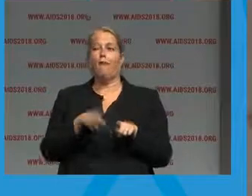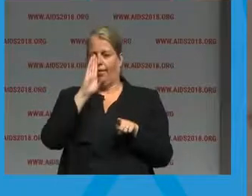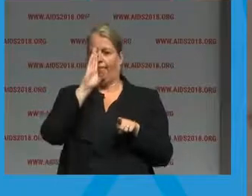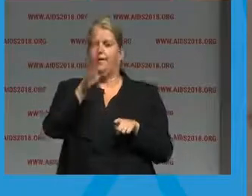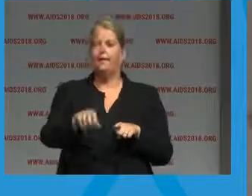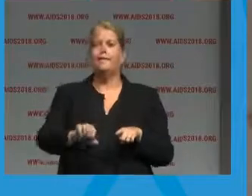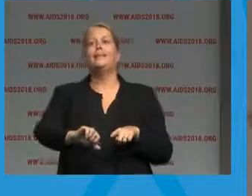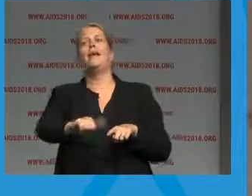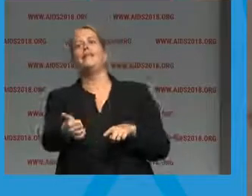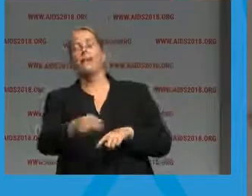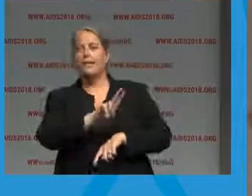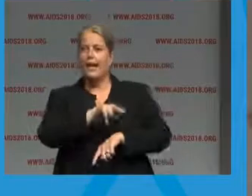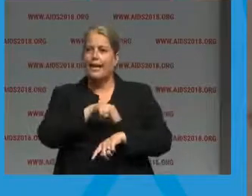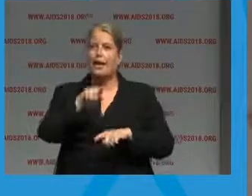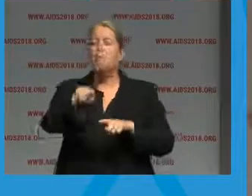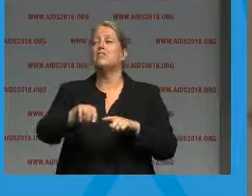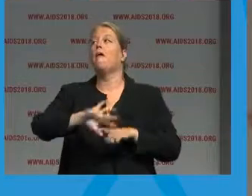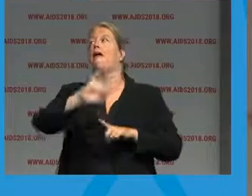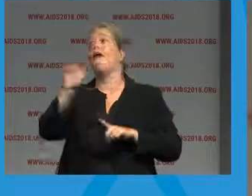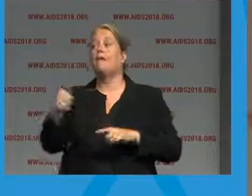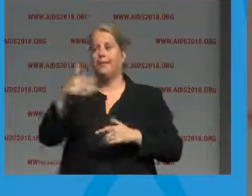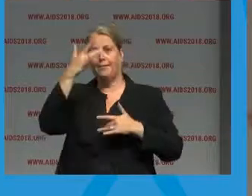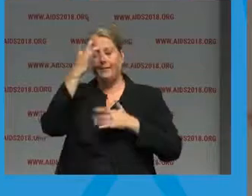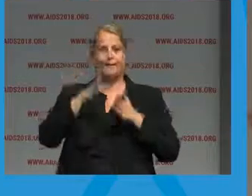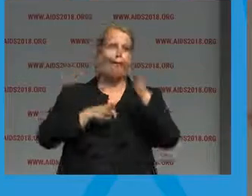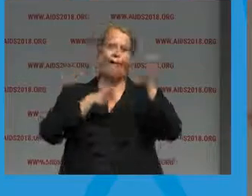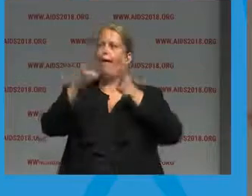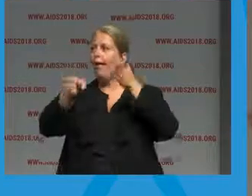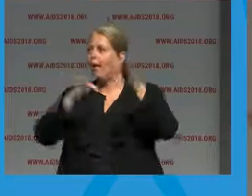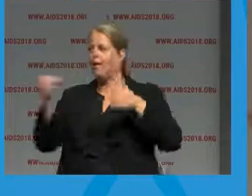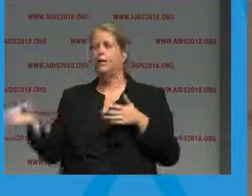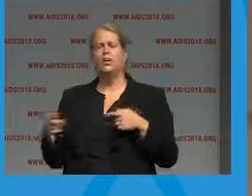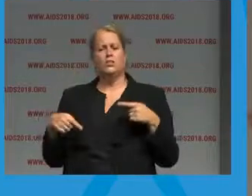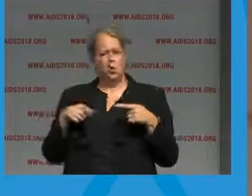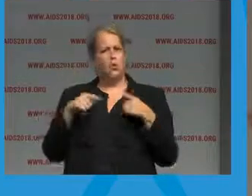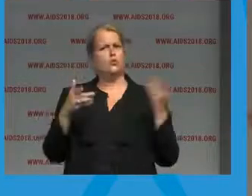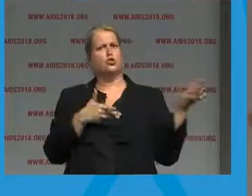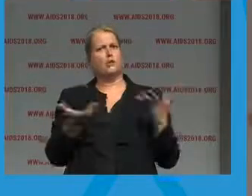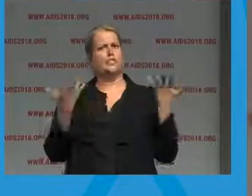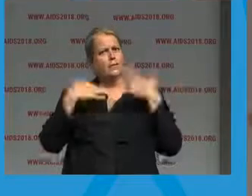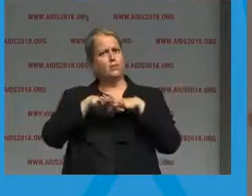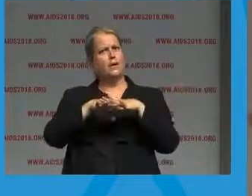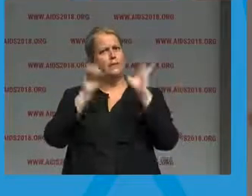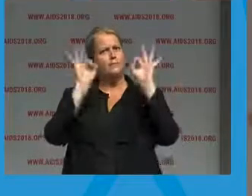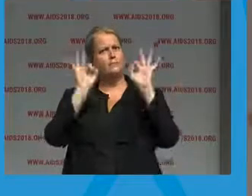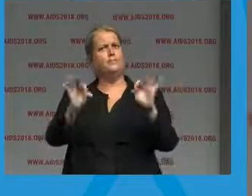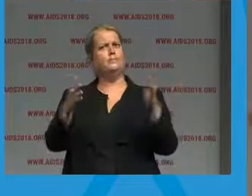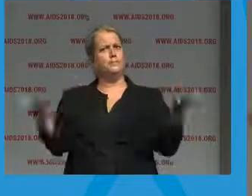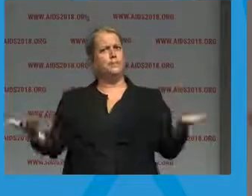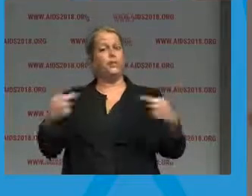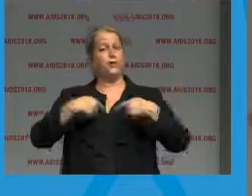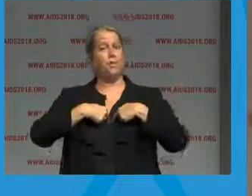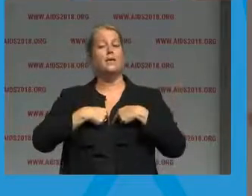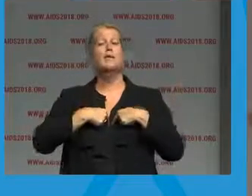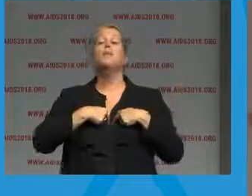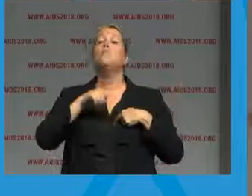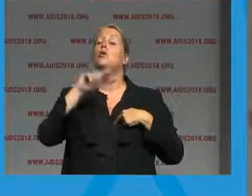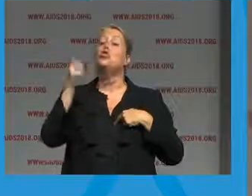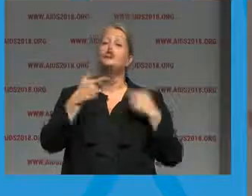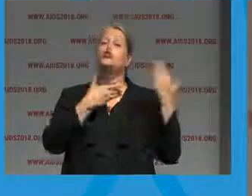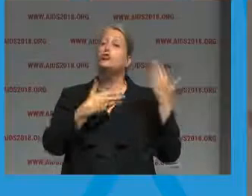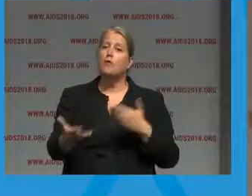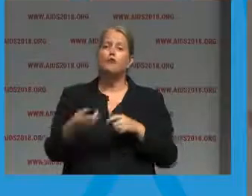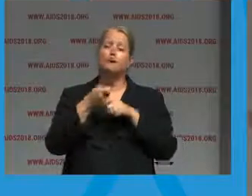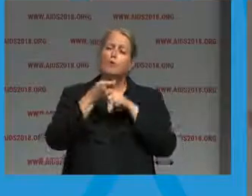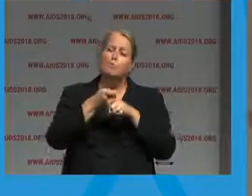I had. So for me, if there was a way to have an integration of services, but also of the diagnostic equipment, if you could